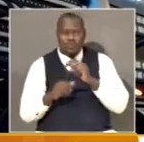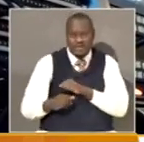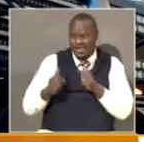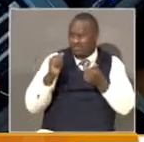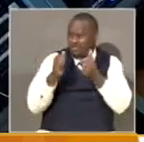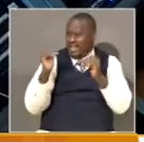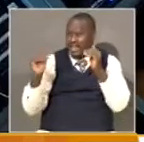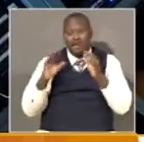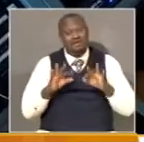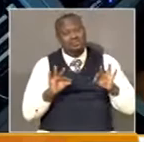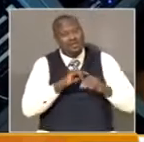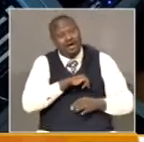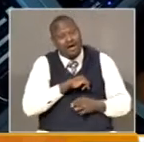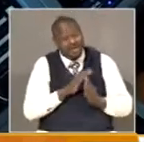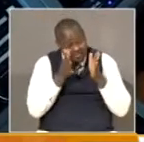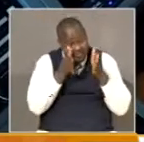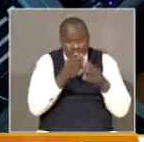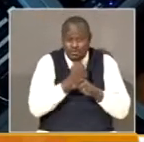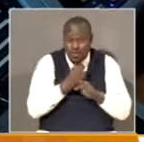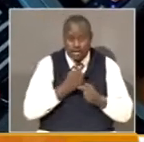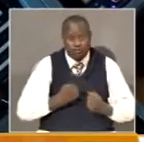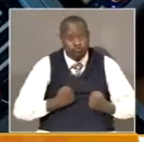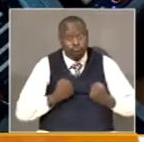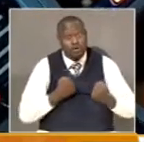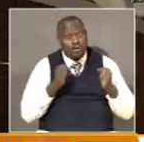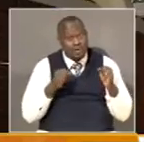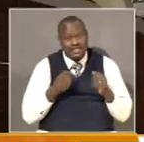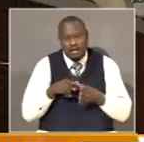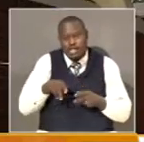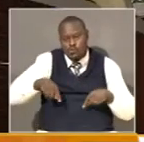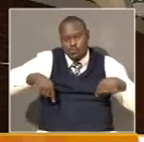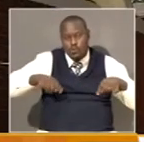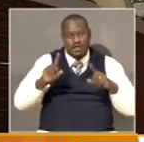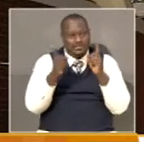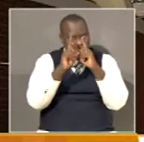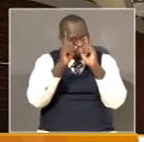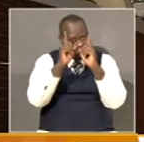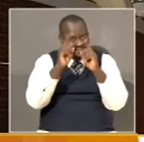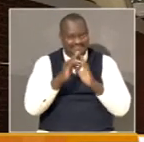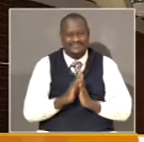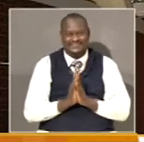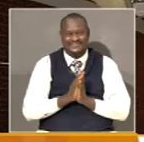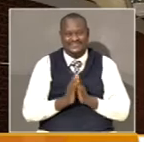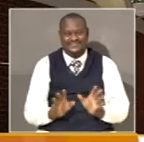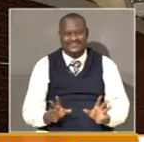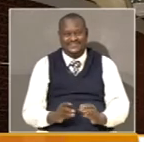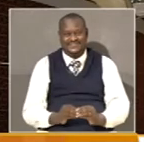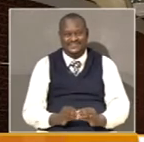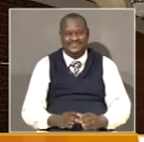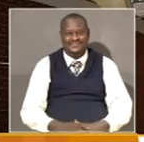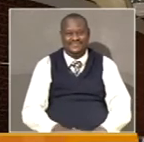of passion, determination, courage, and commitment. Sharon Chomjisha, UBC News.